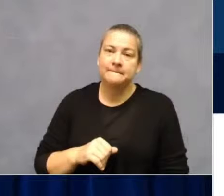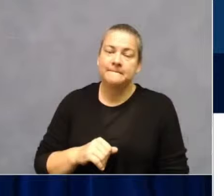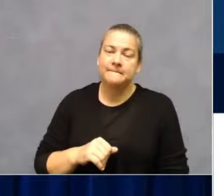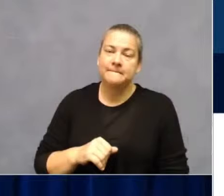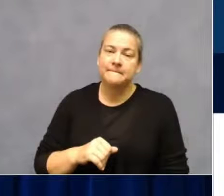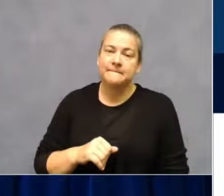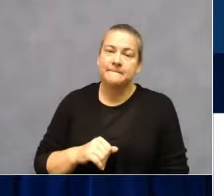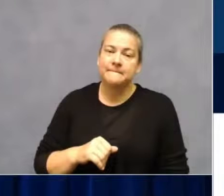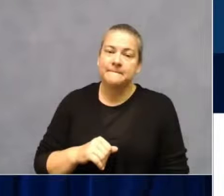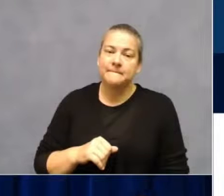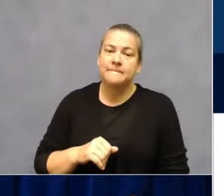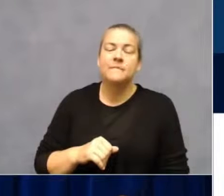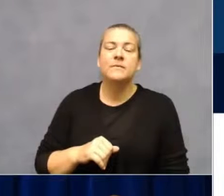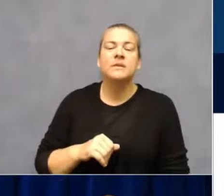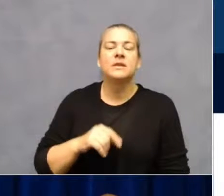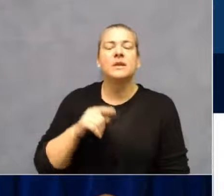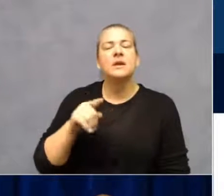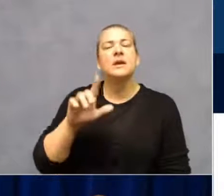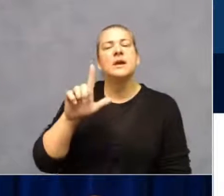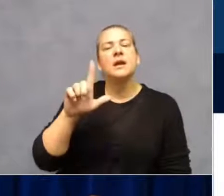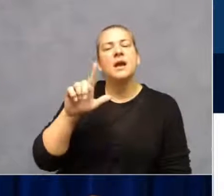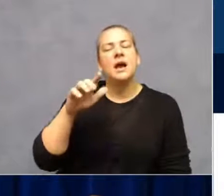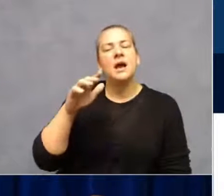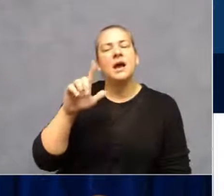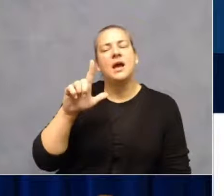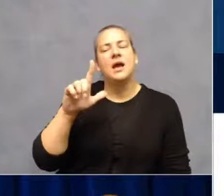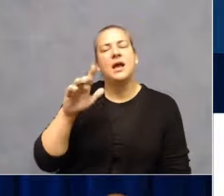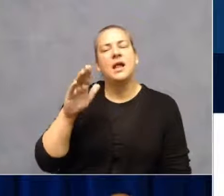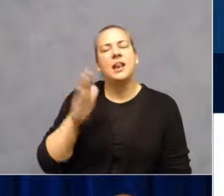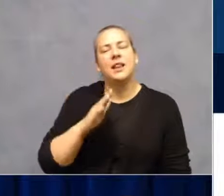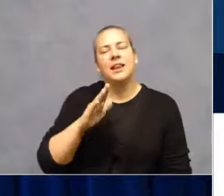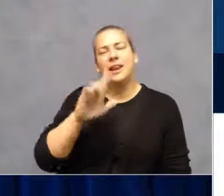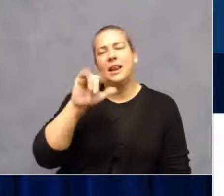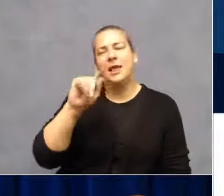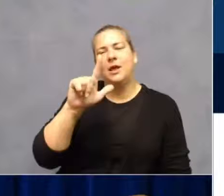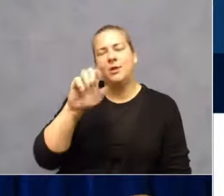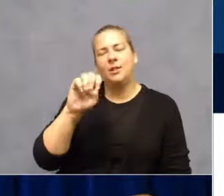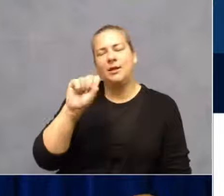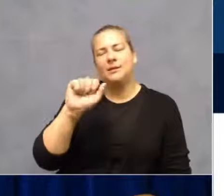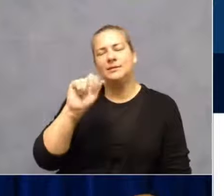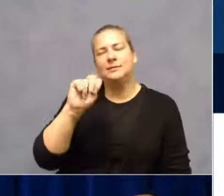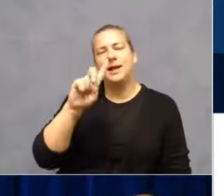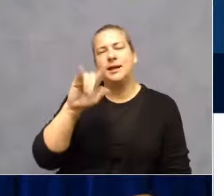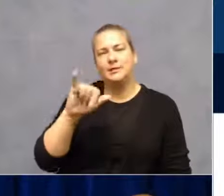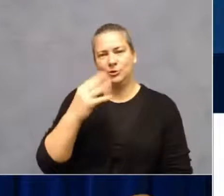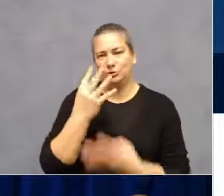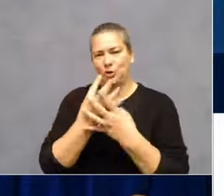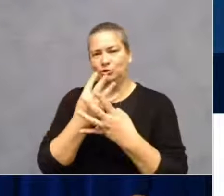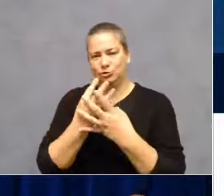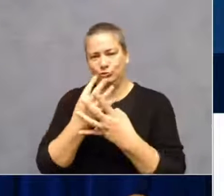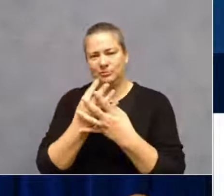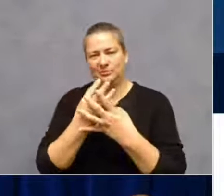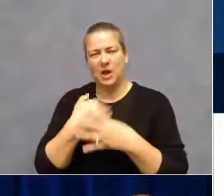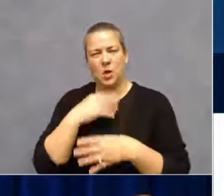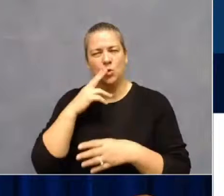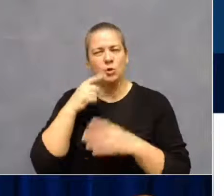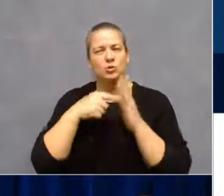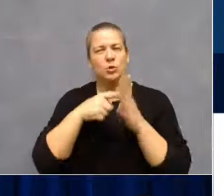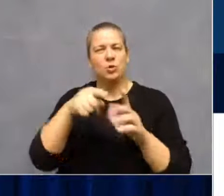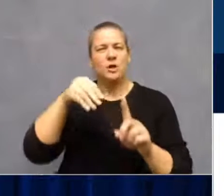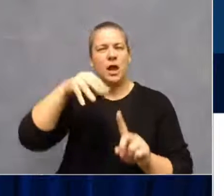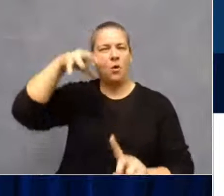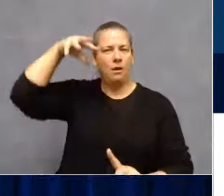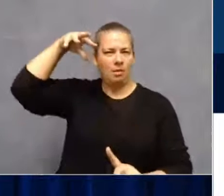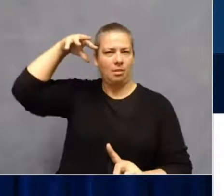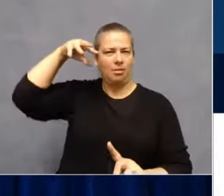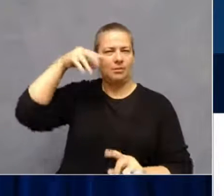This is Little Sandy Correctional Facility, and I'll show you an aerial of it because that's going to be able to relate to how we're dealing